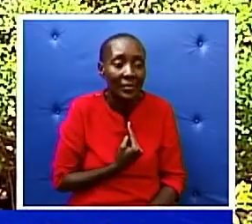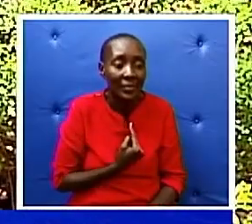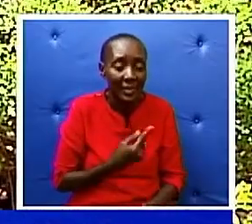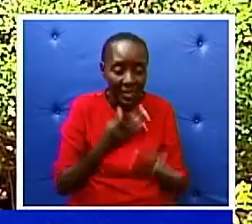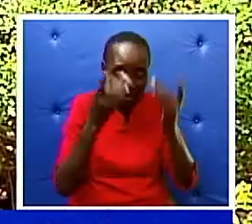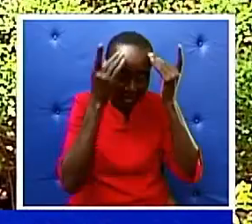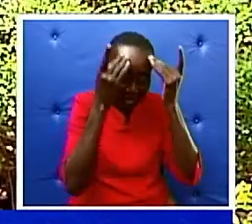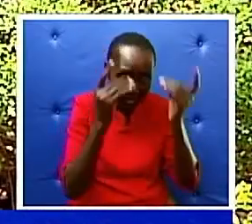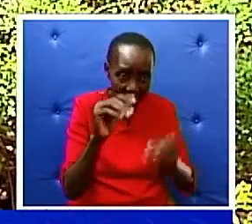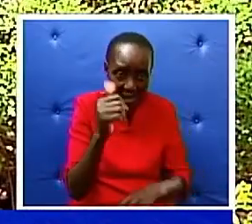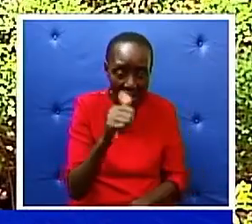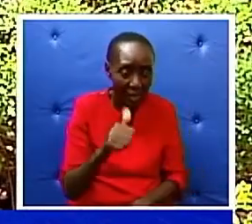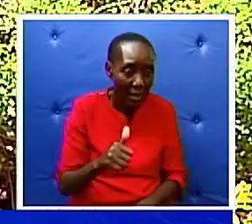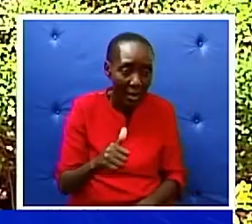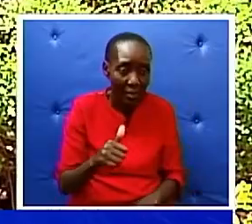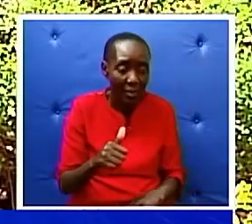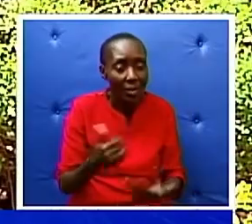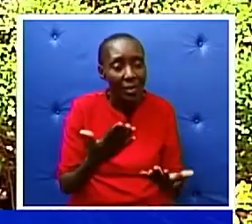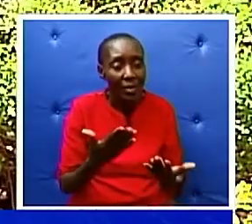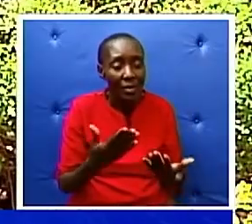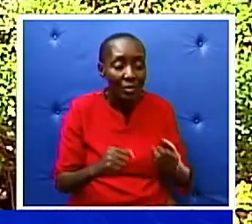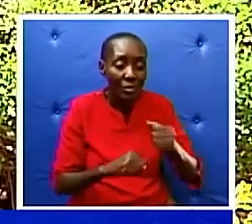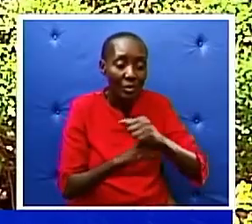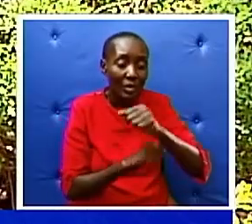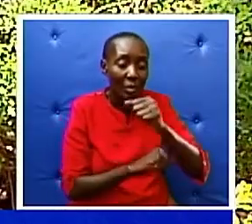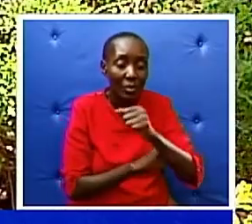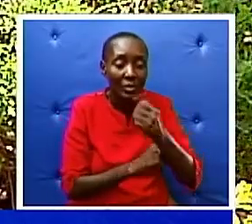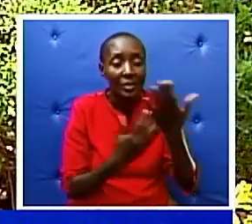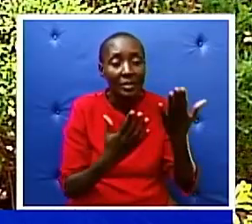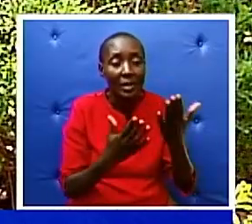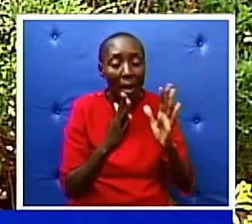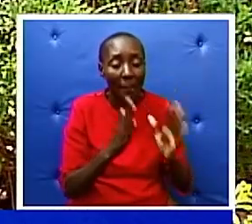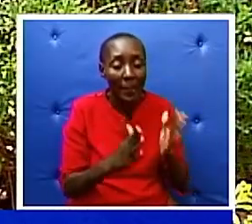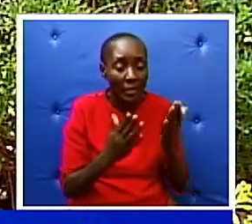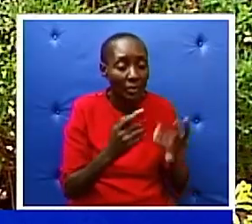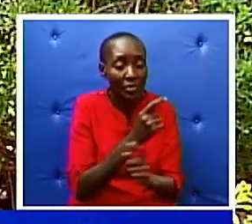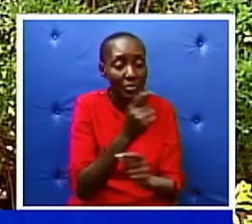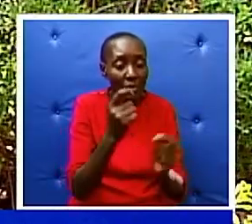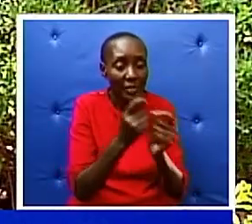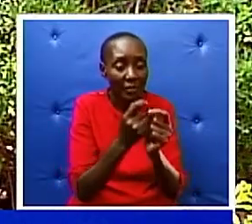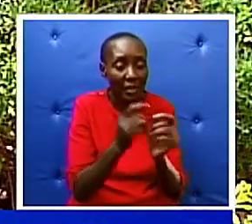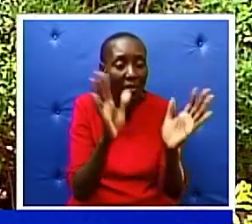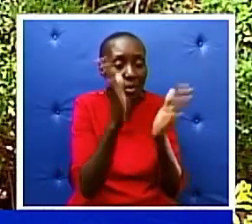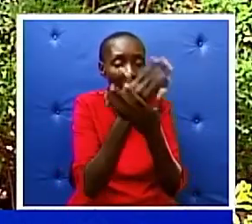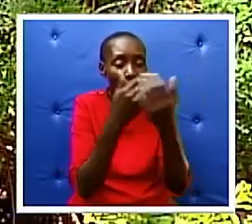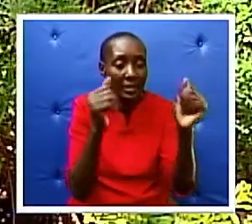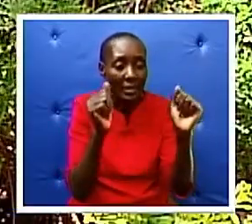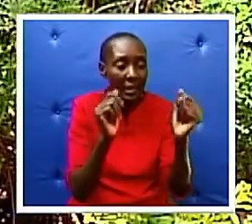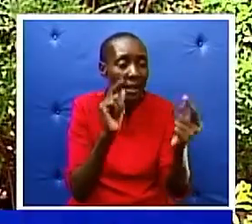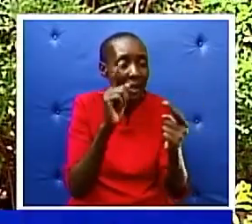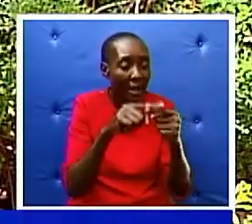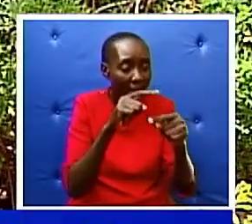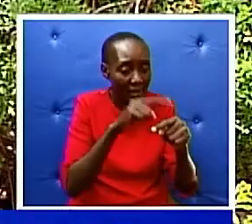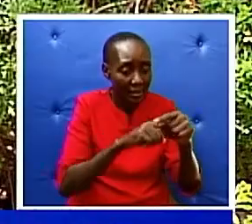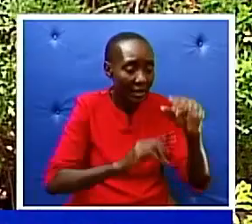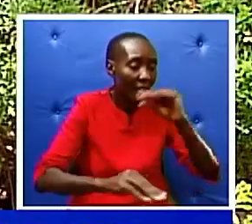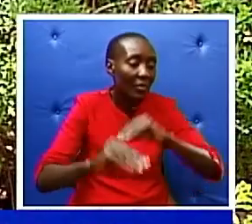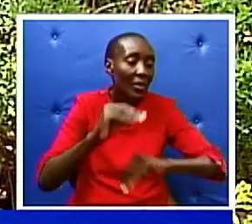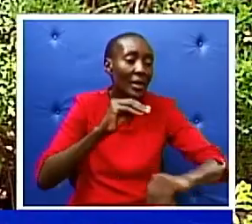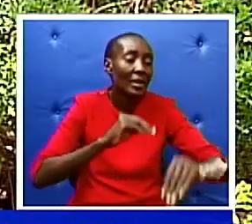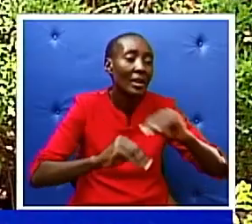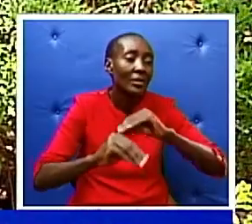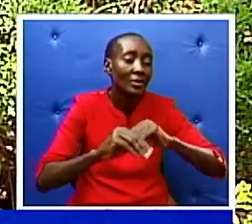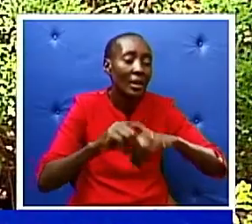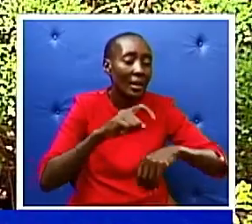decided or declared to support anyone for presidency until we are in that election period. Because as